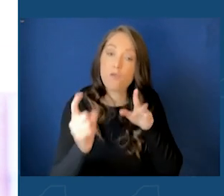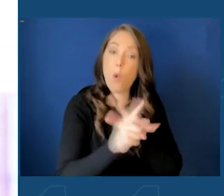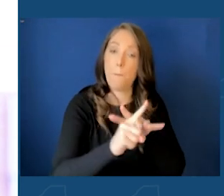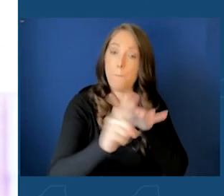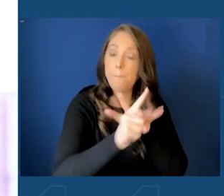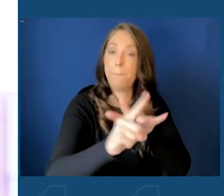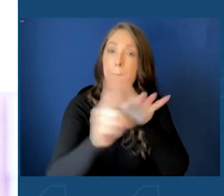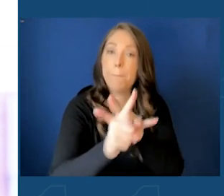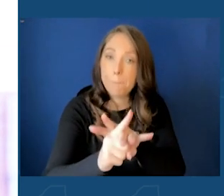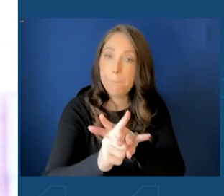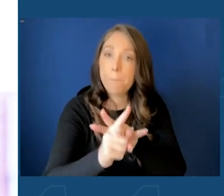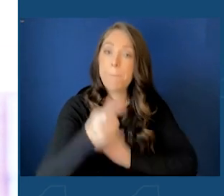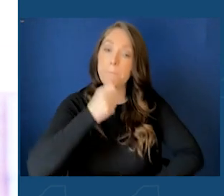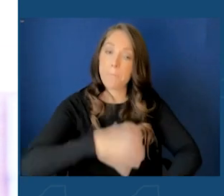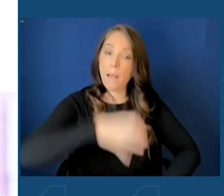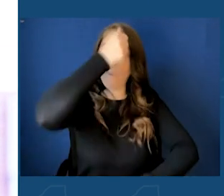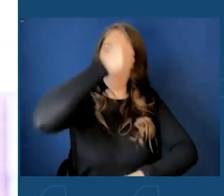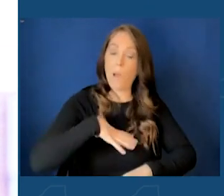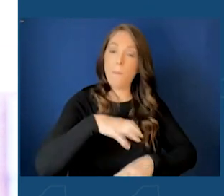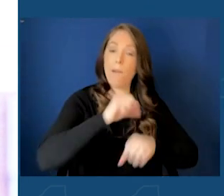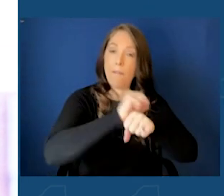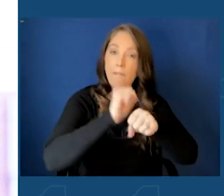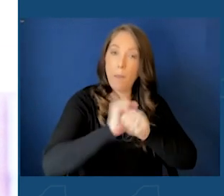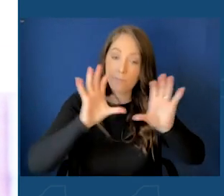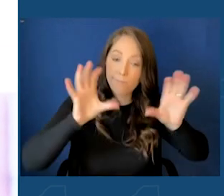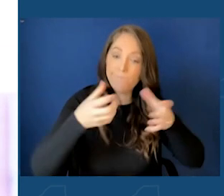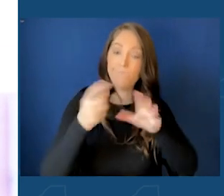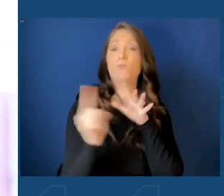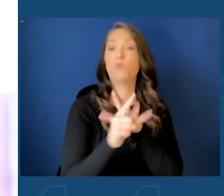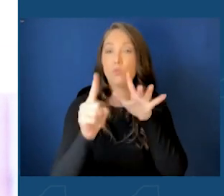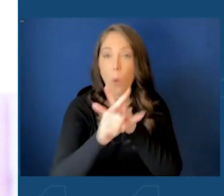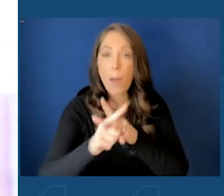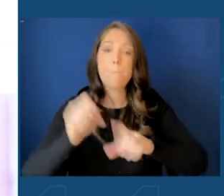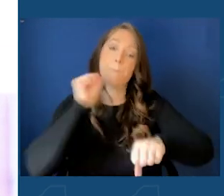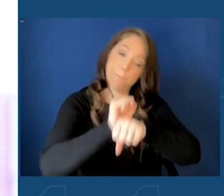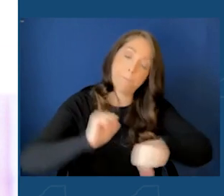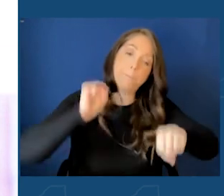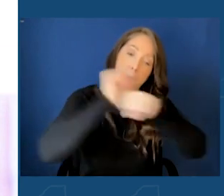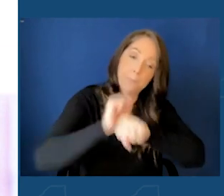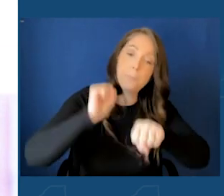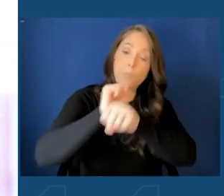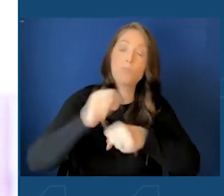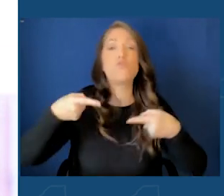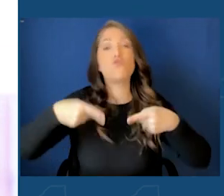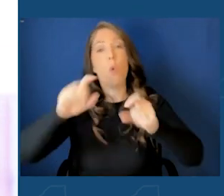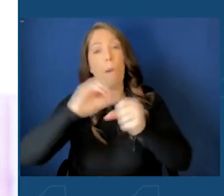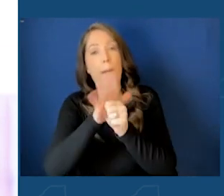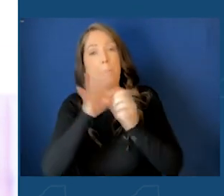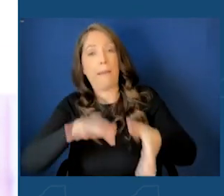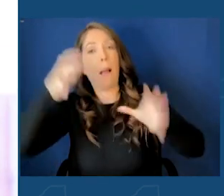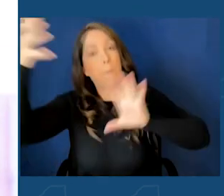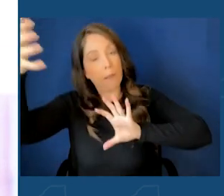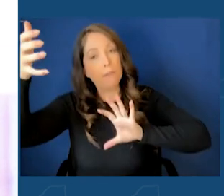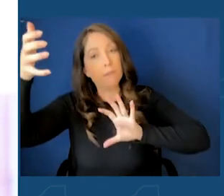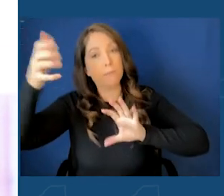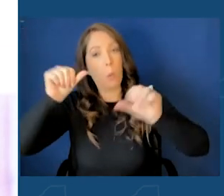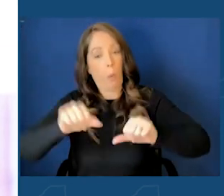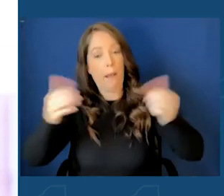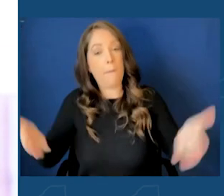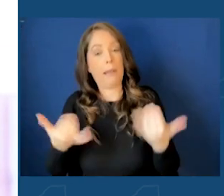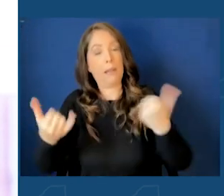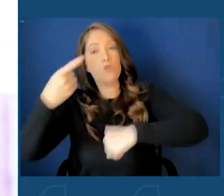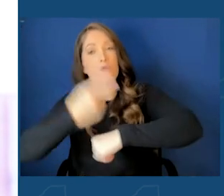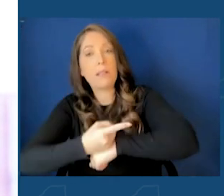the team from MTA, people from SMART, they showed up during a pandemic so we could be here today. And what does this mean for